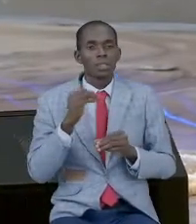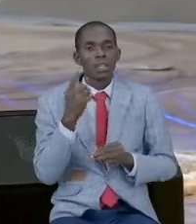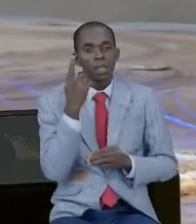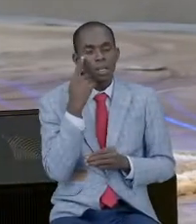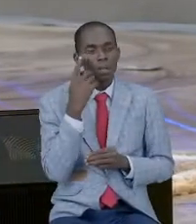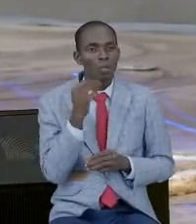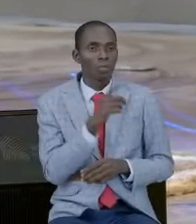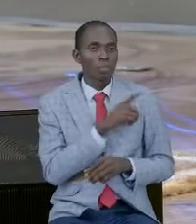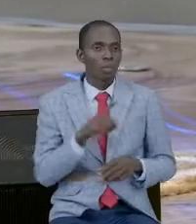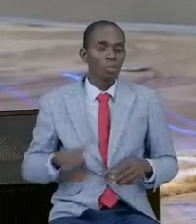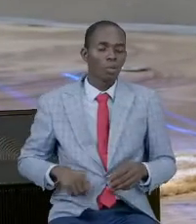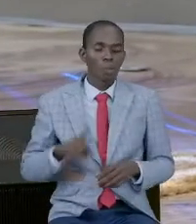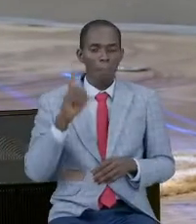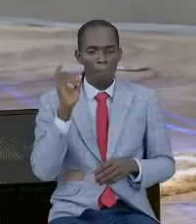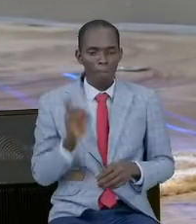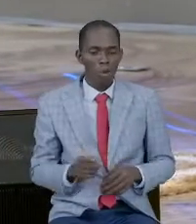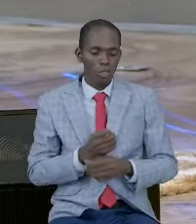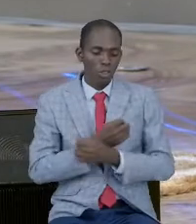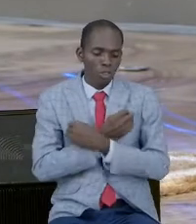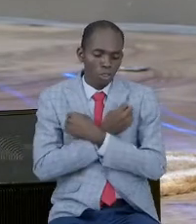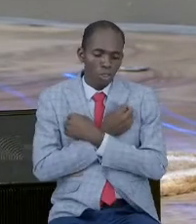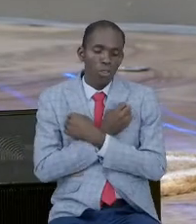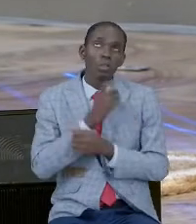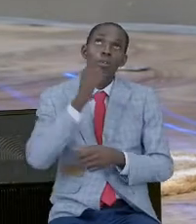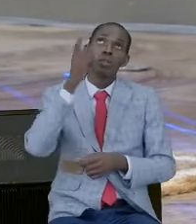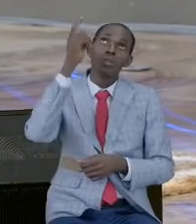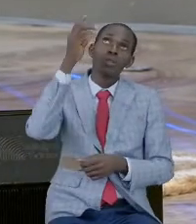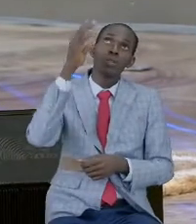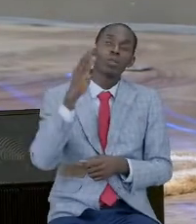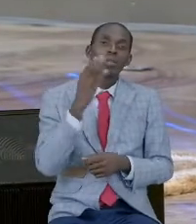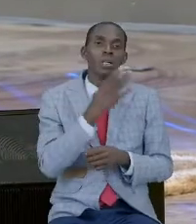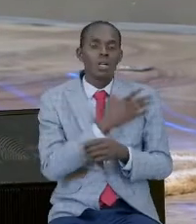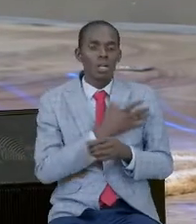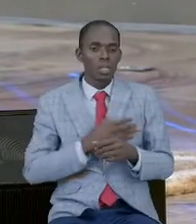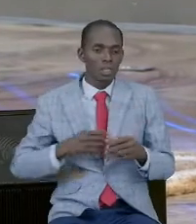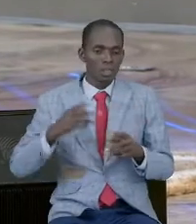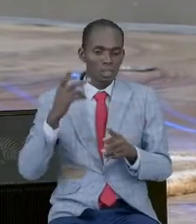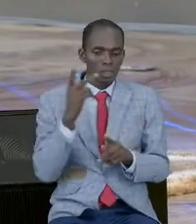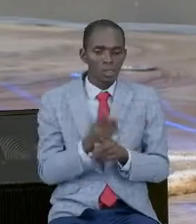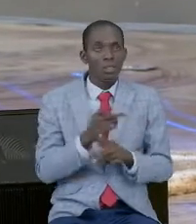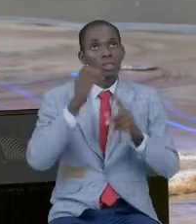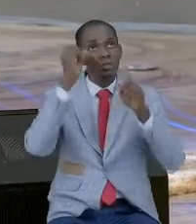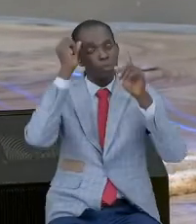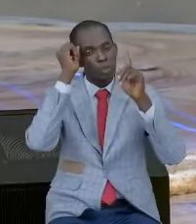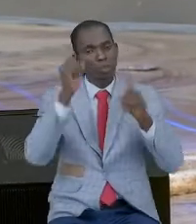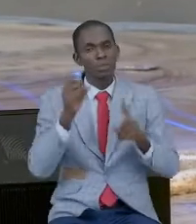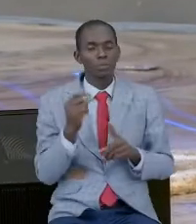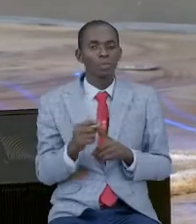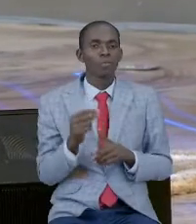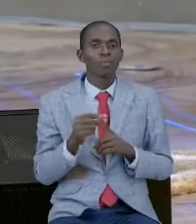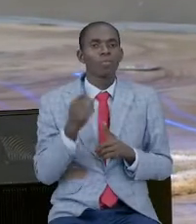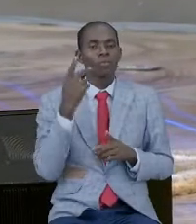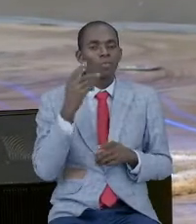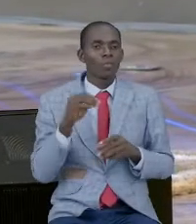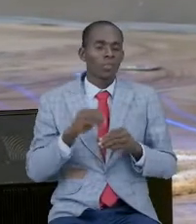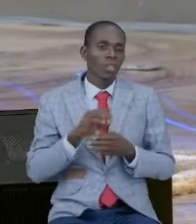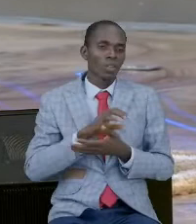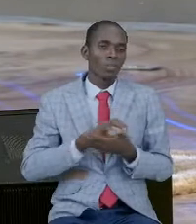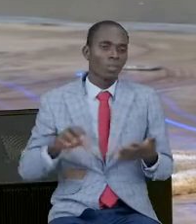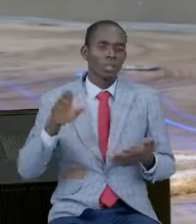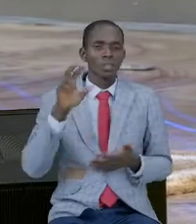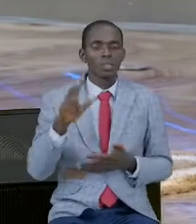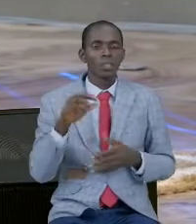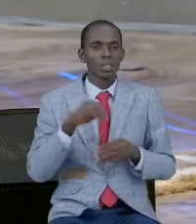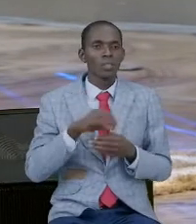Lord, must love God and keep his commandments. Look at verse 3. In